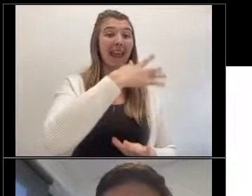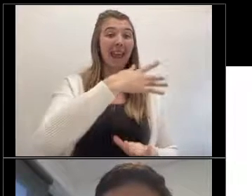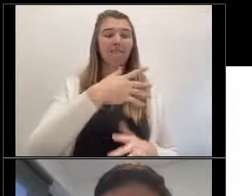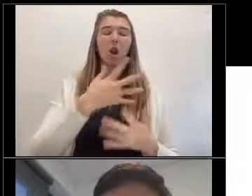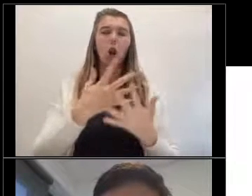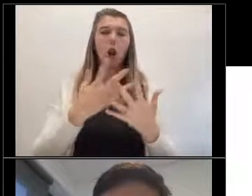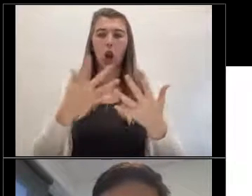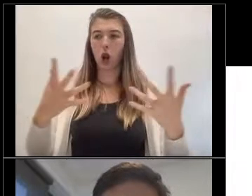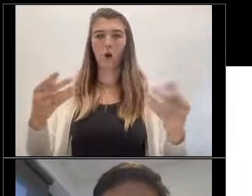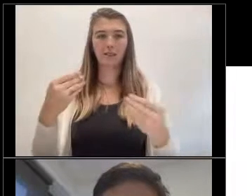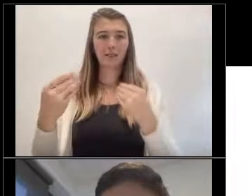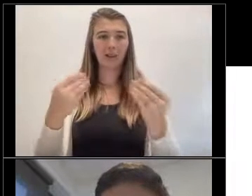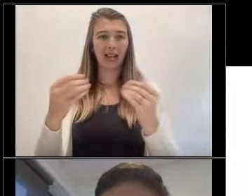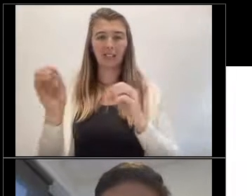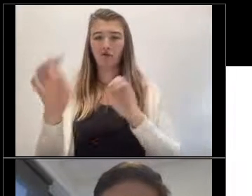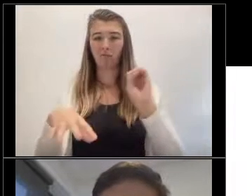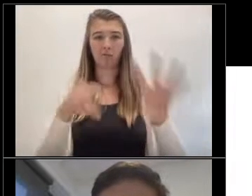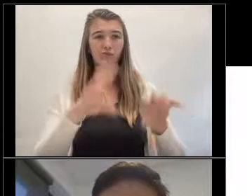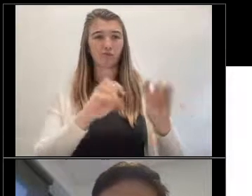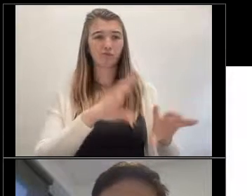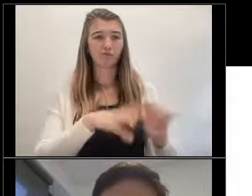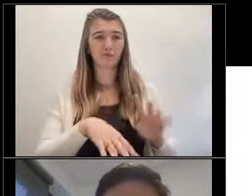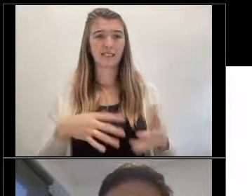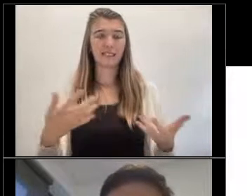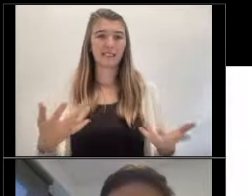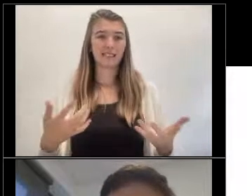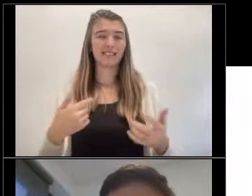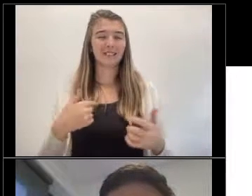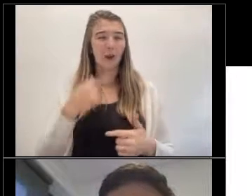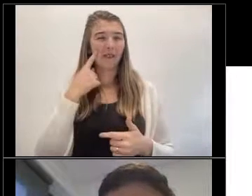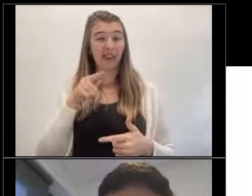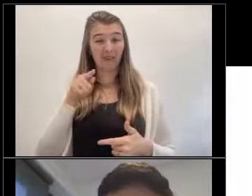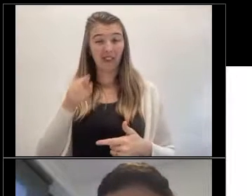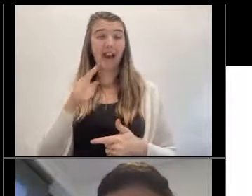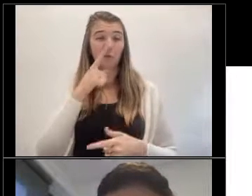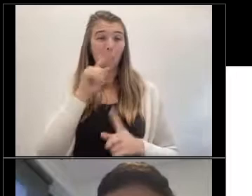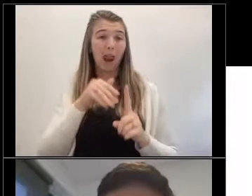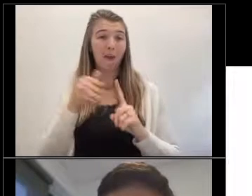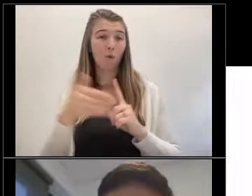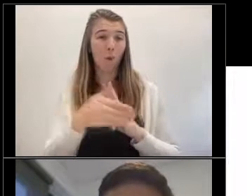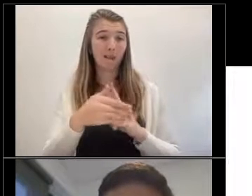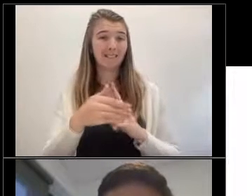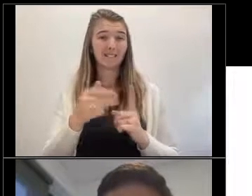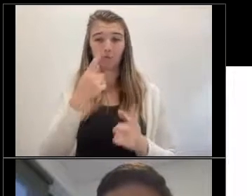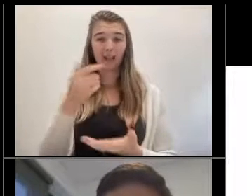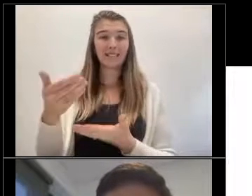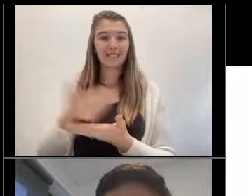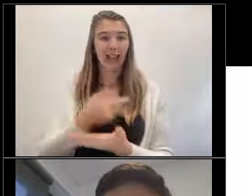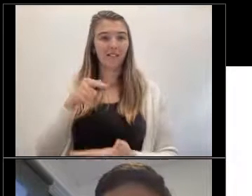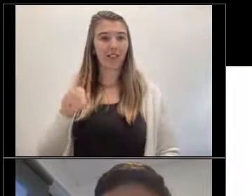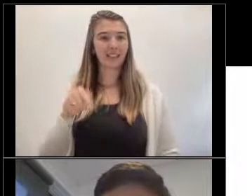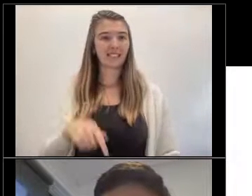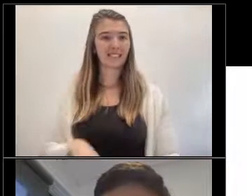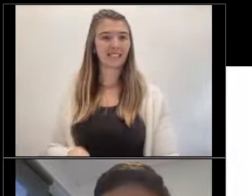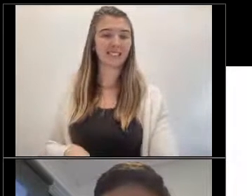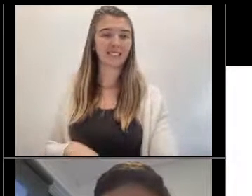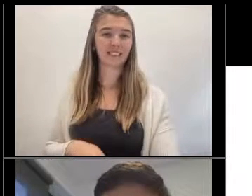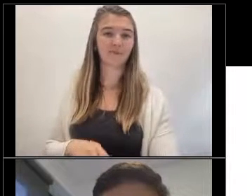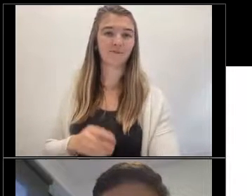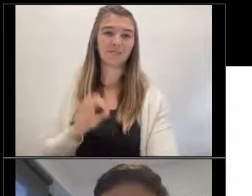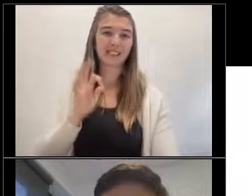plastic garbage on the soil, and that is something completely avoidable. So we can do better, taking a little bit